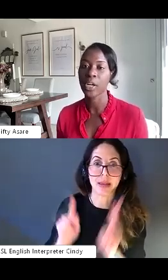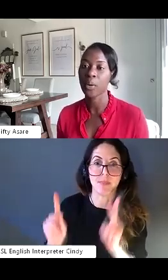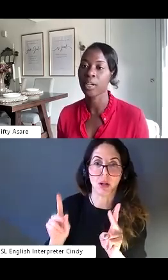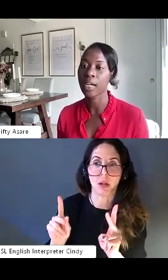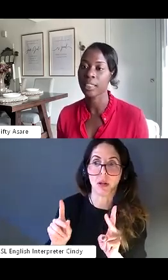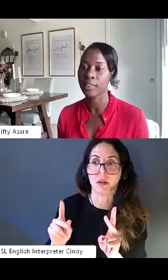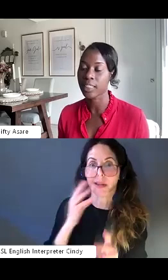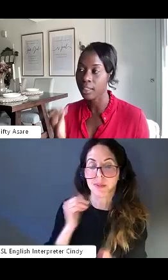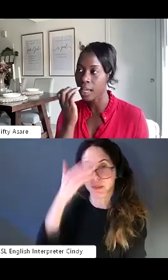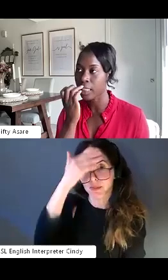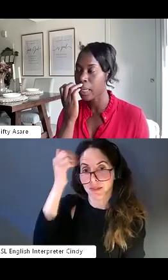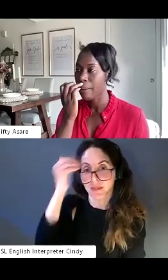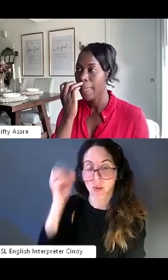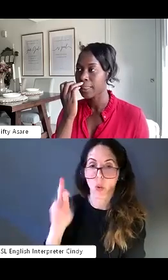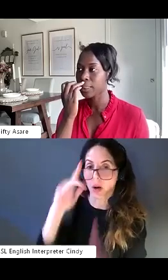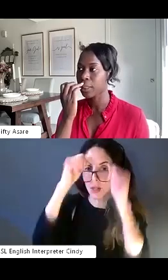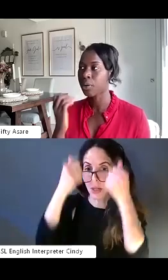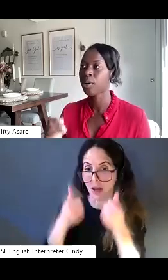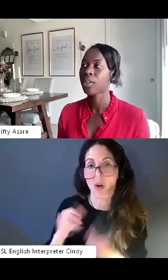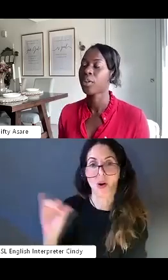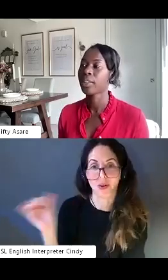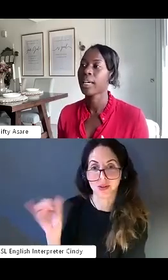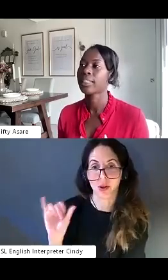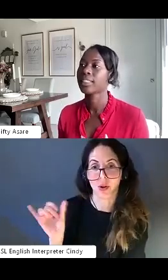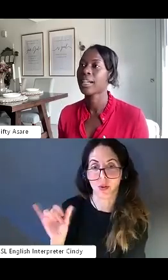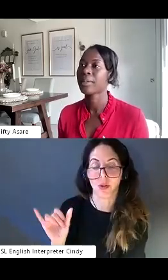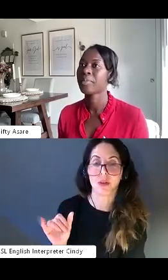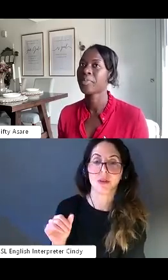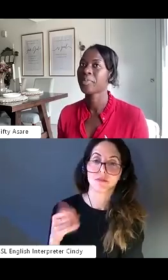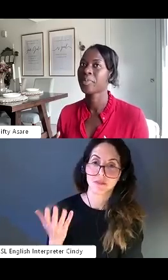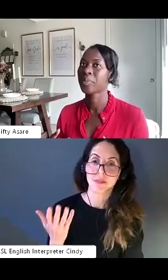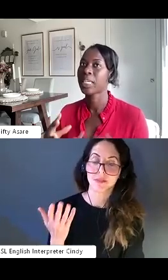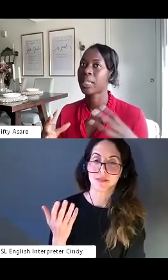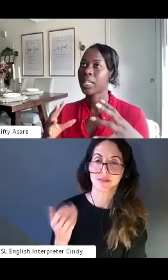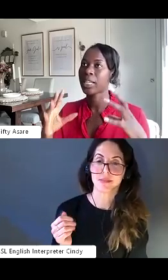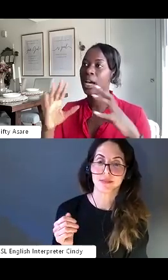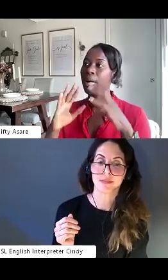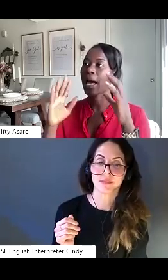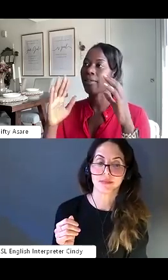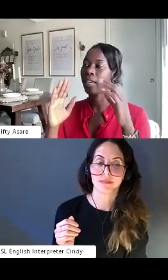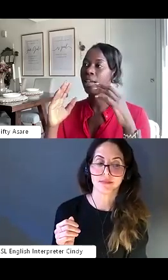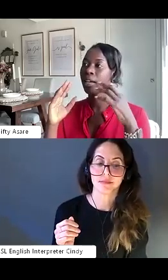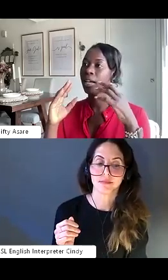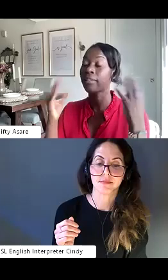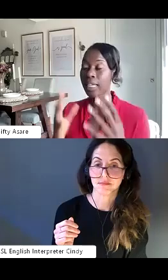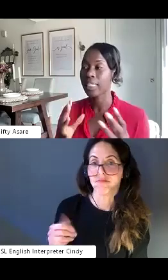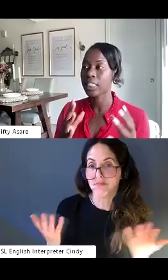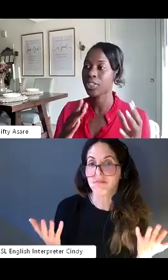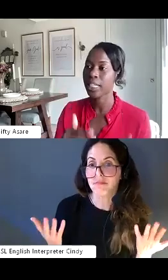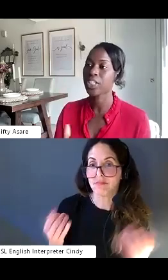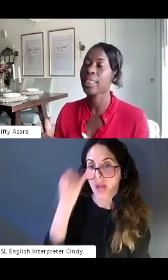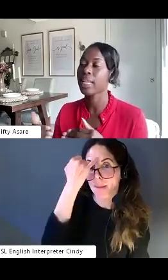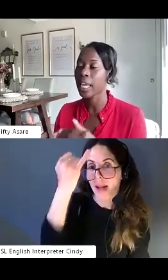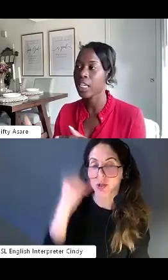dementia or cognitive decline. And so noting that we can imagine how living at